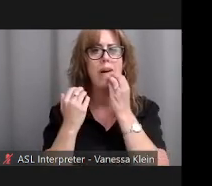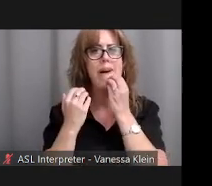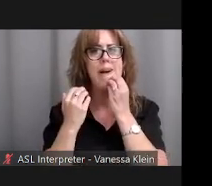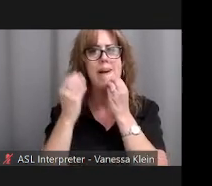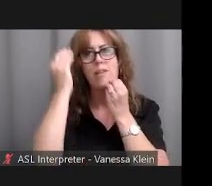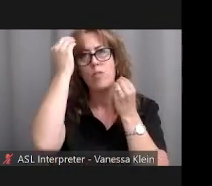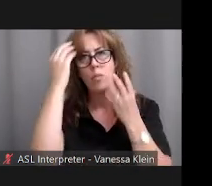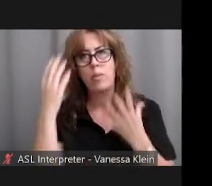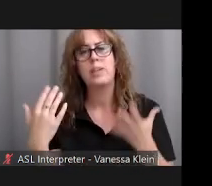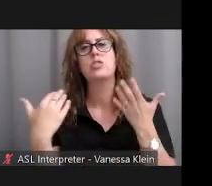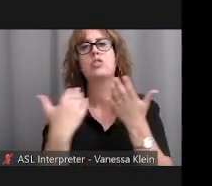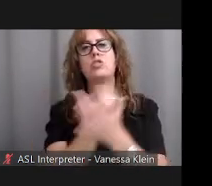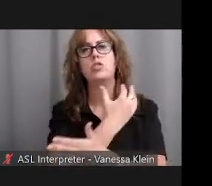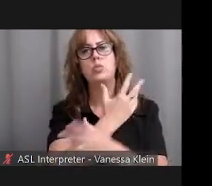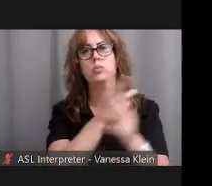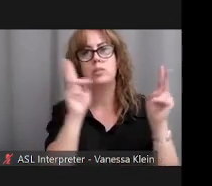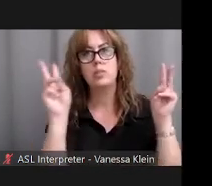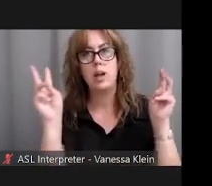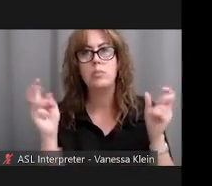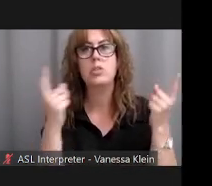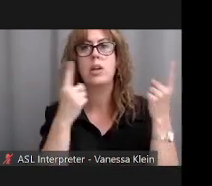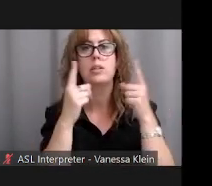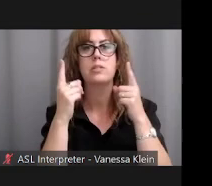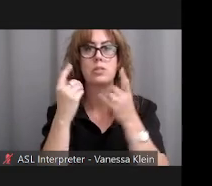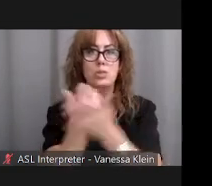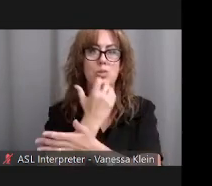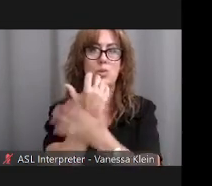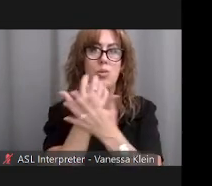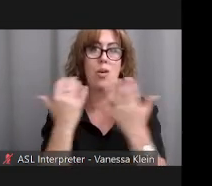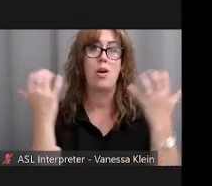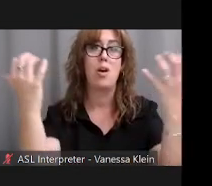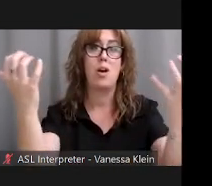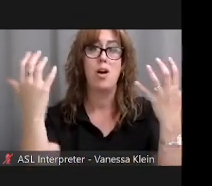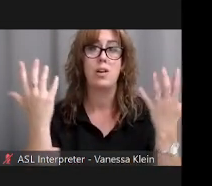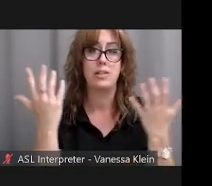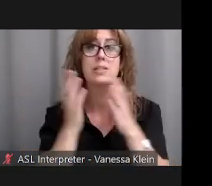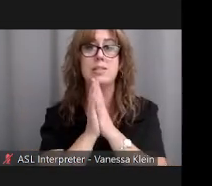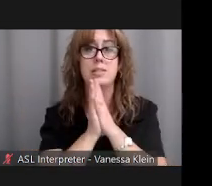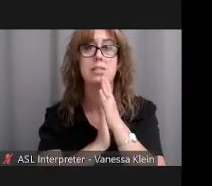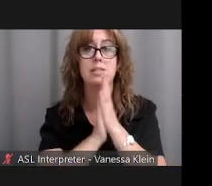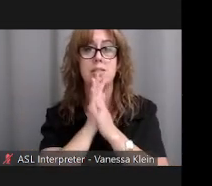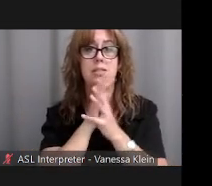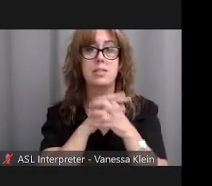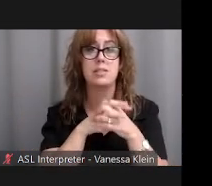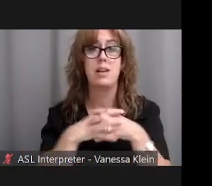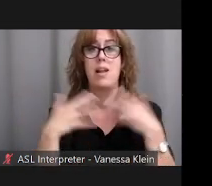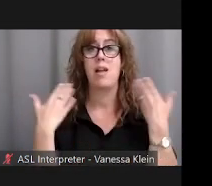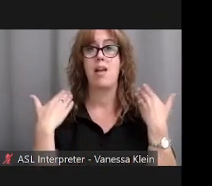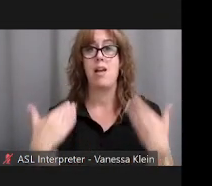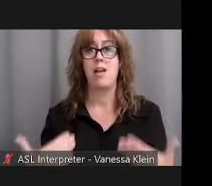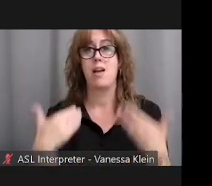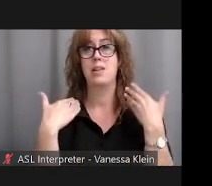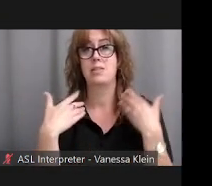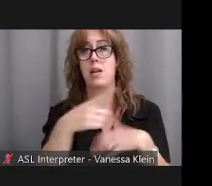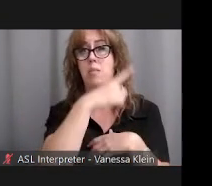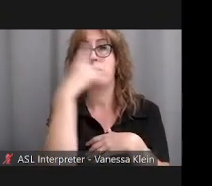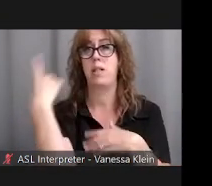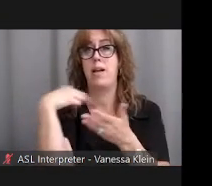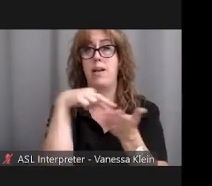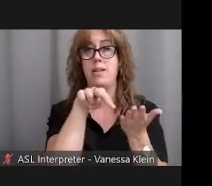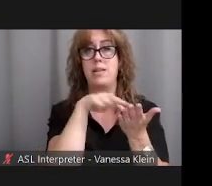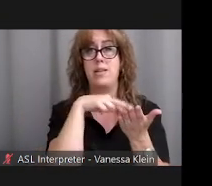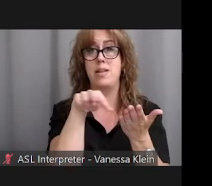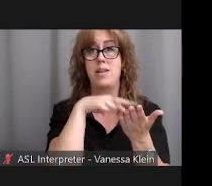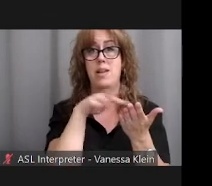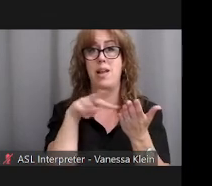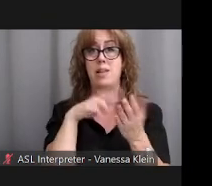audiences. Because, you know, ideally you make what you want to make. As a Black dance maker, regardless of what I've made in